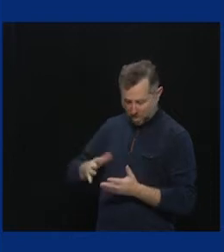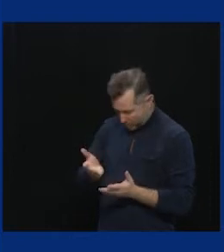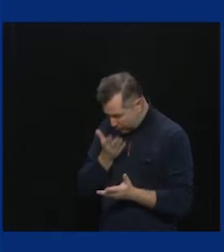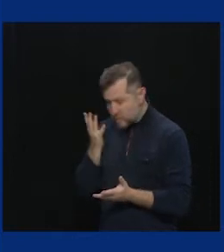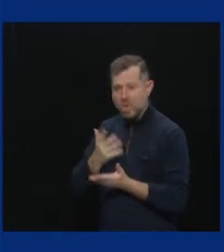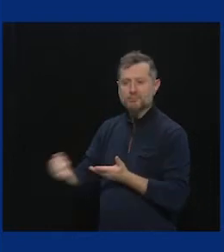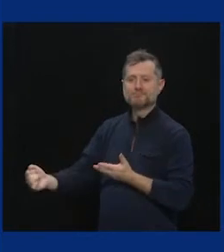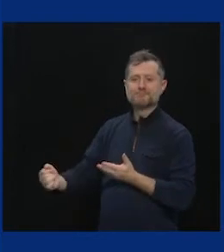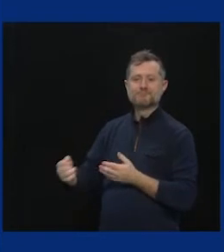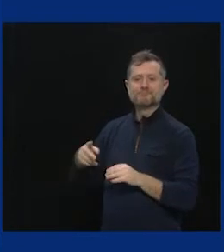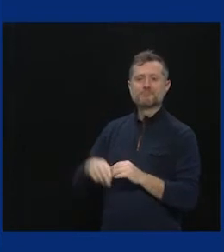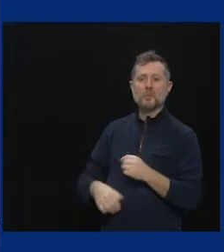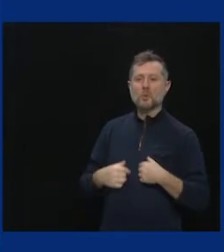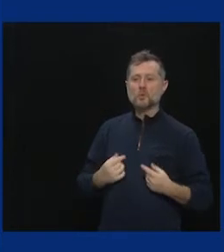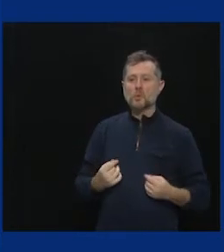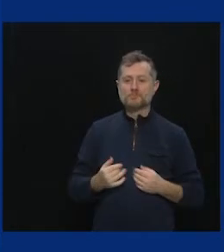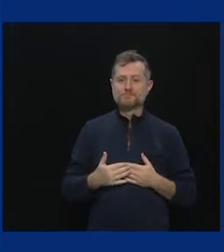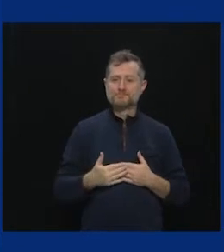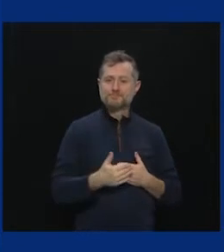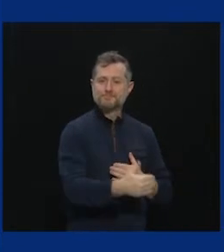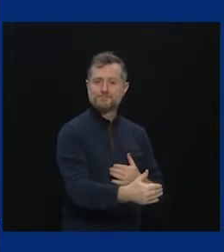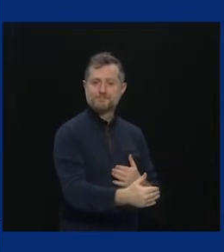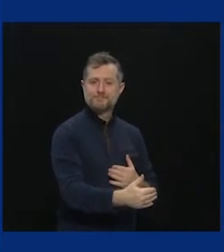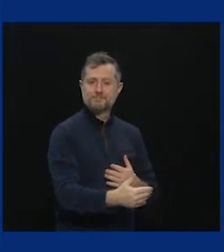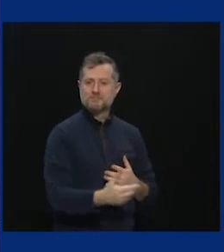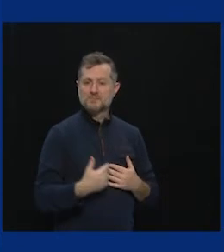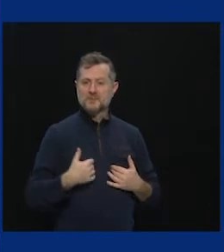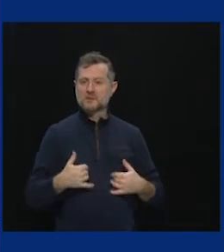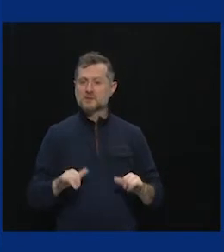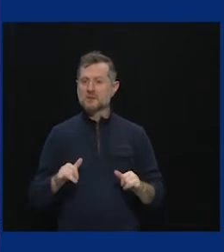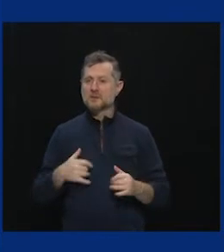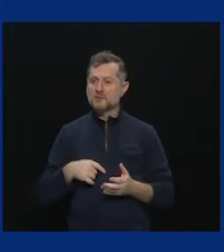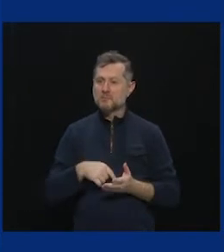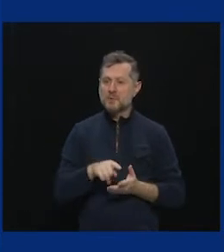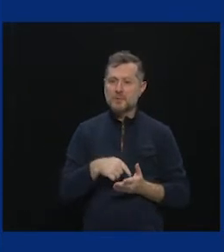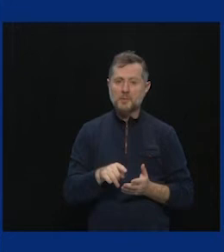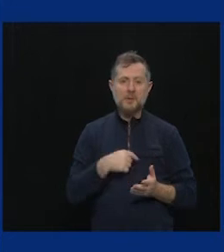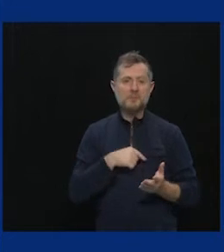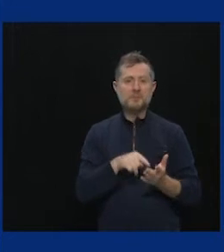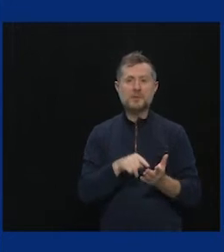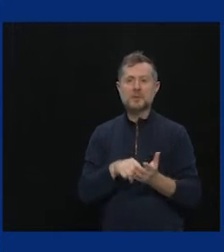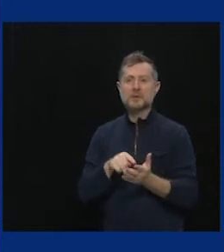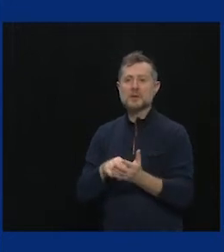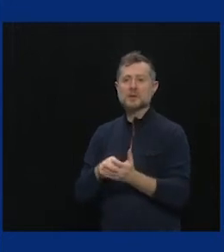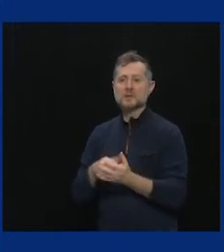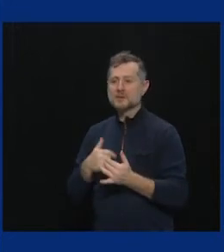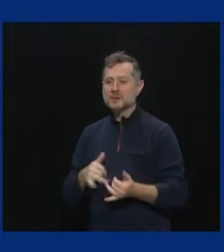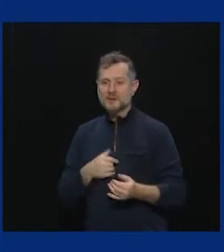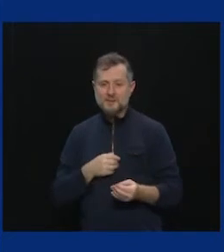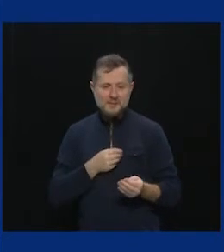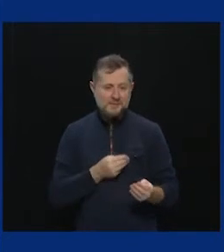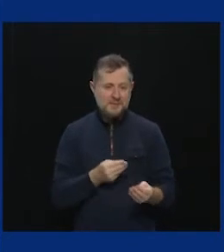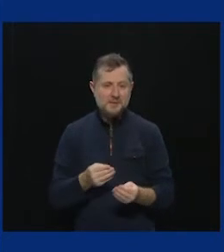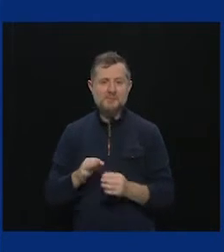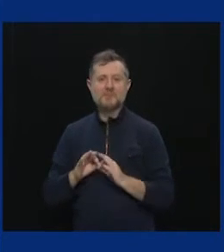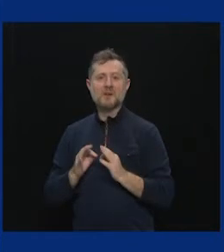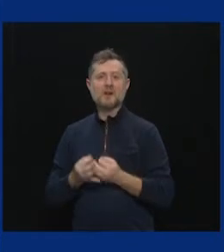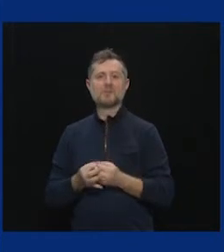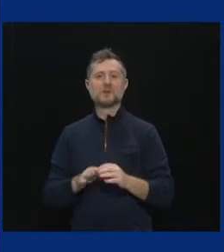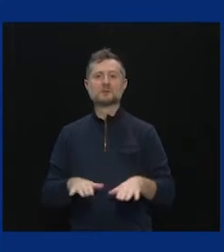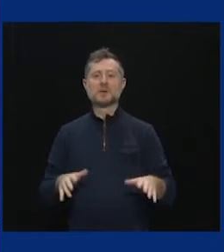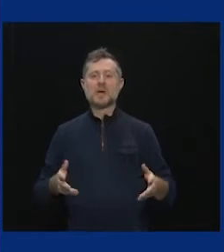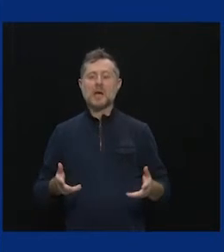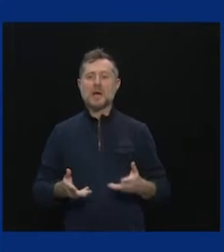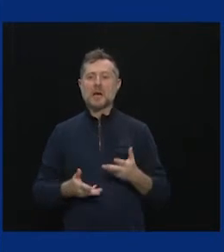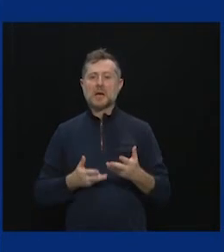We have astrology to pay bills and put some food on the table. I had